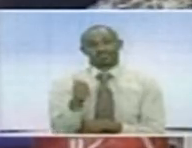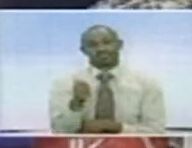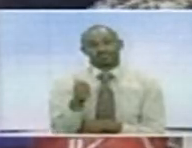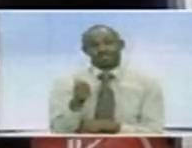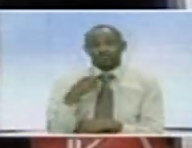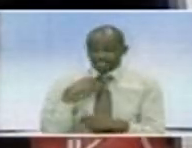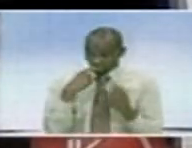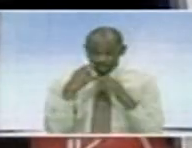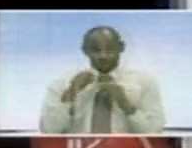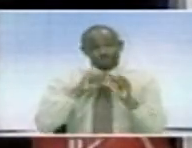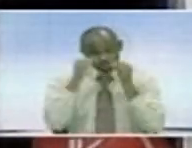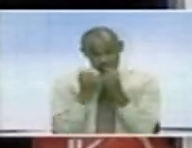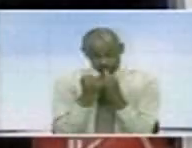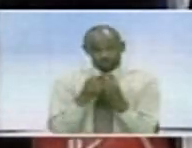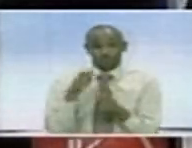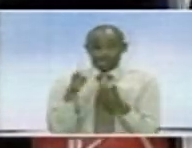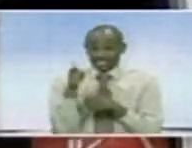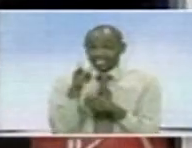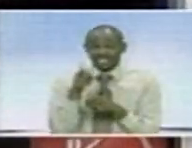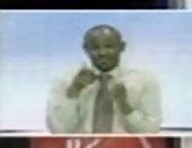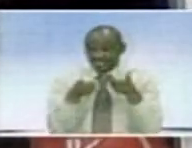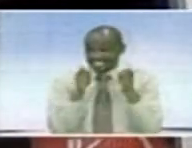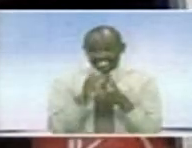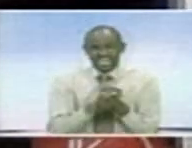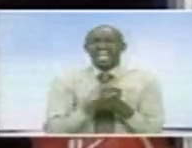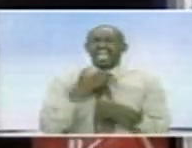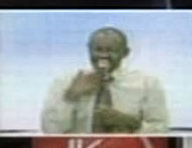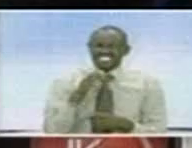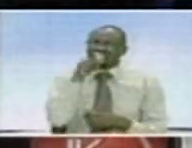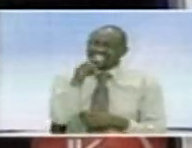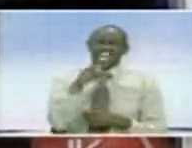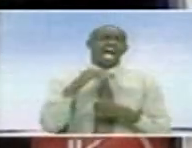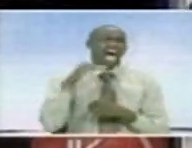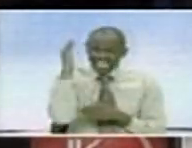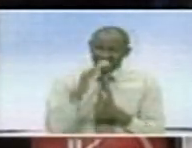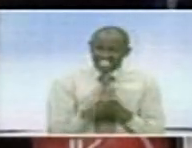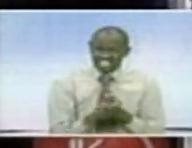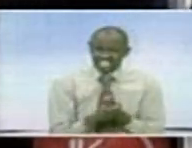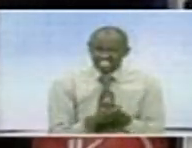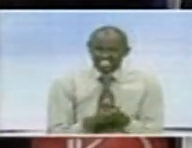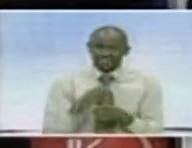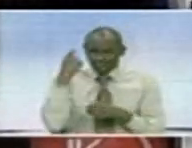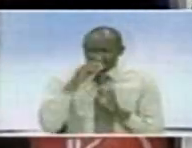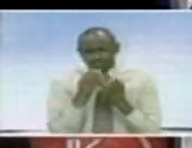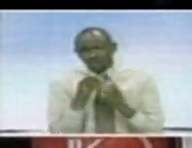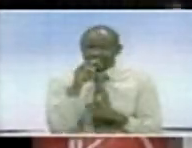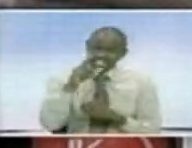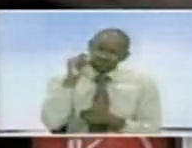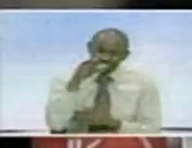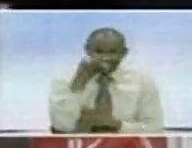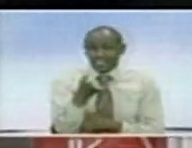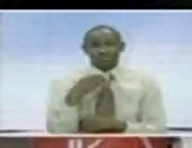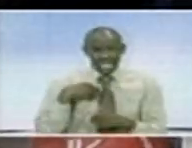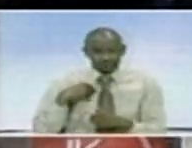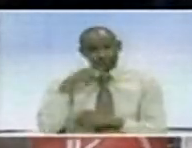I was talking about social media before the break, Mwashimua, and the hate on social media has gone to a whole new level, and it's split down the middle. If you're